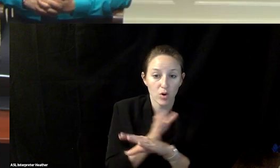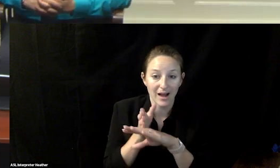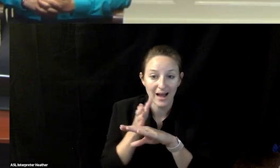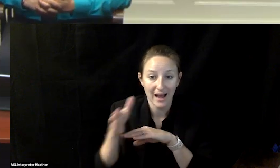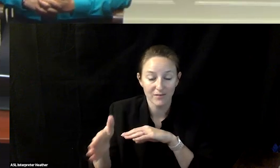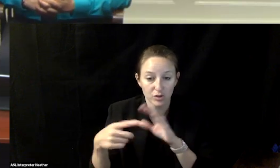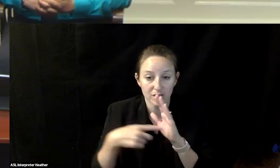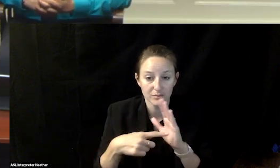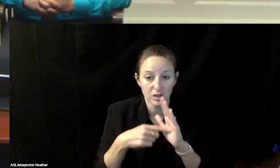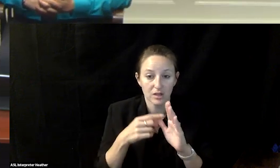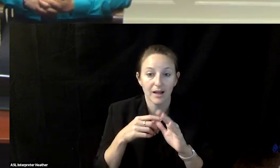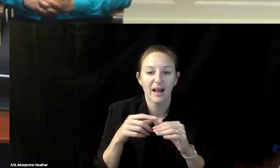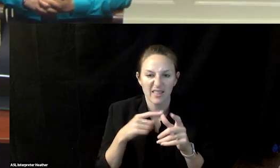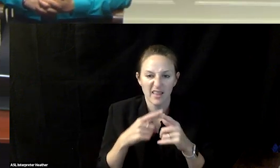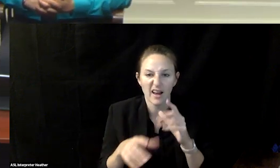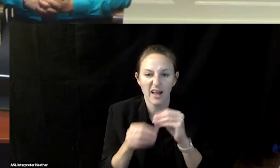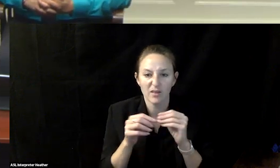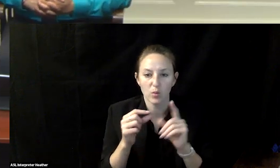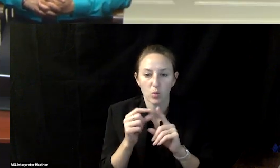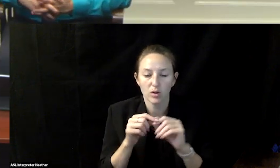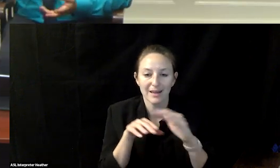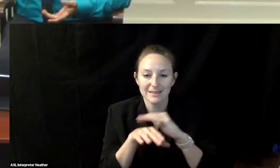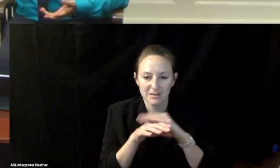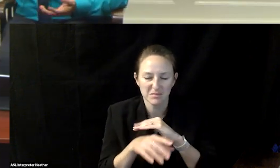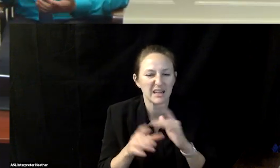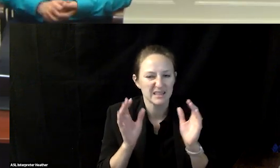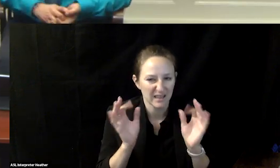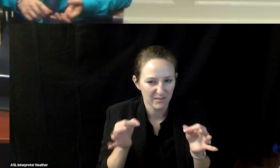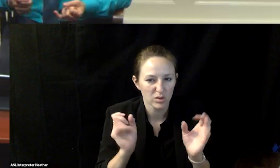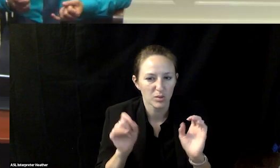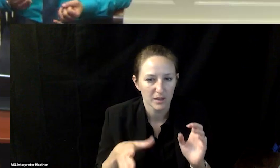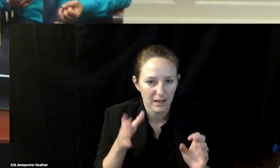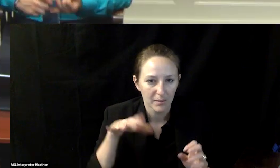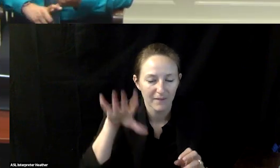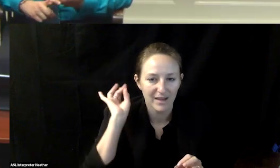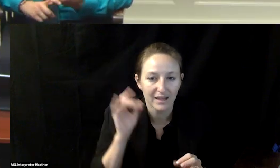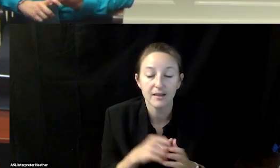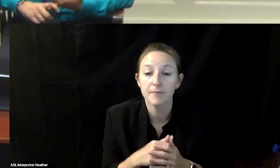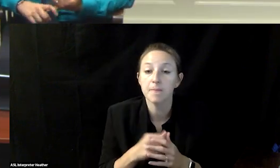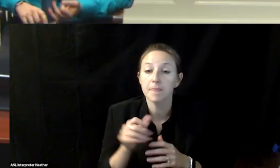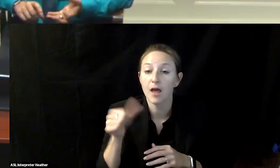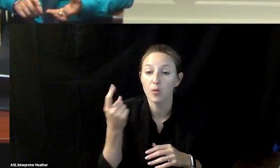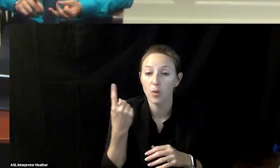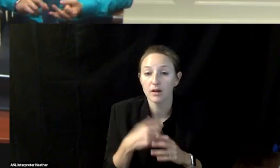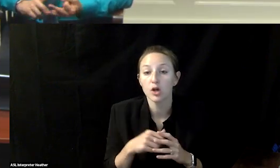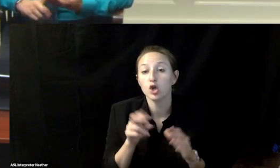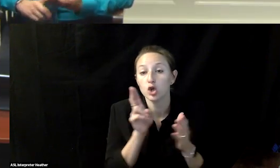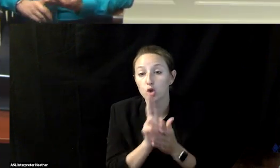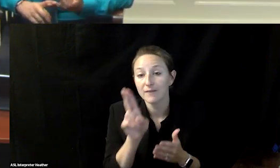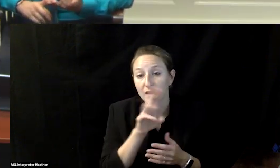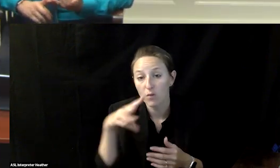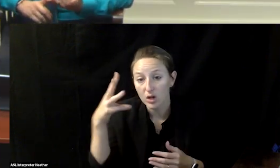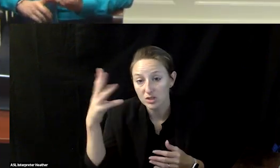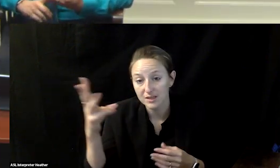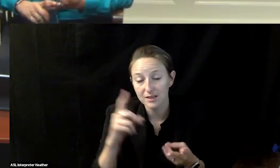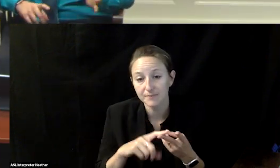accessibility, I'm 99% sure that will pop up. And mine was a similar one. It was from University of Washington, and then there's another similar